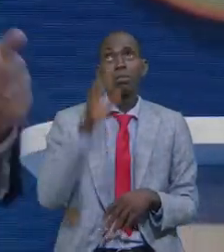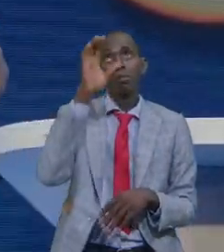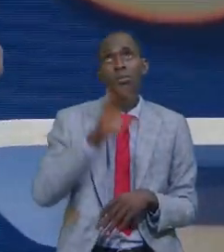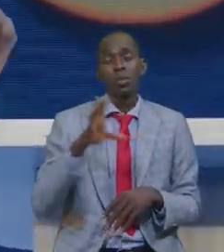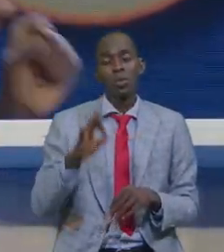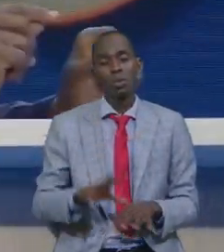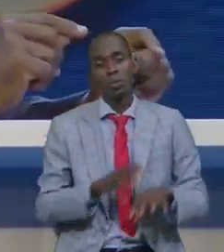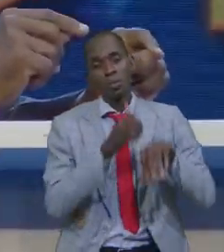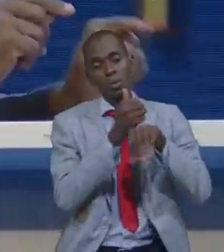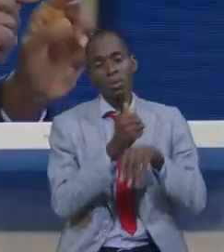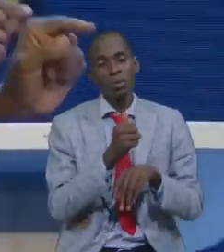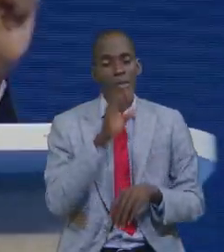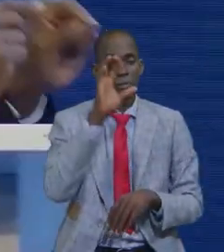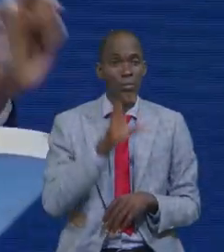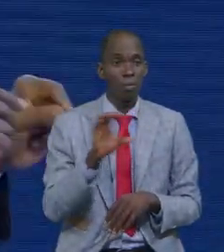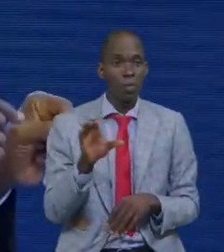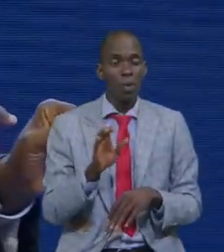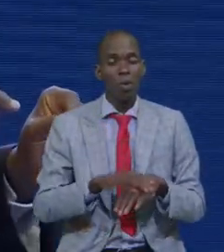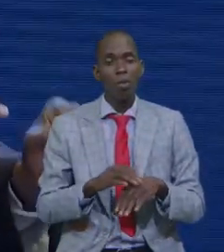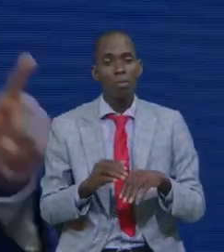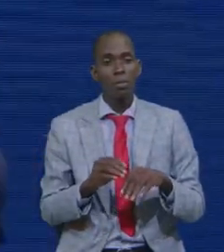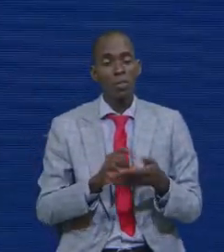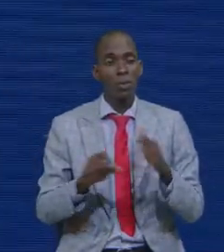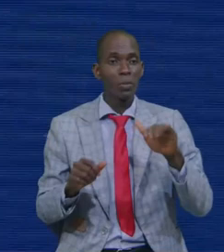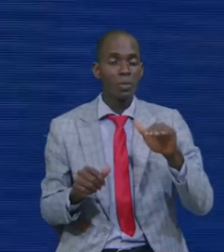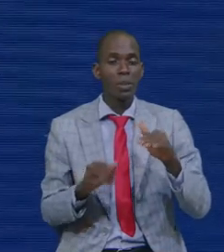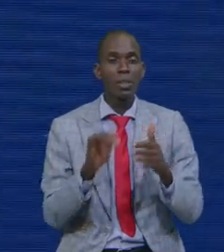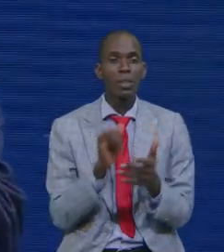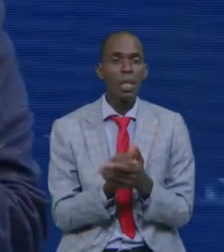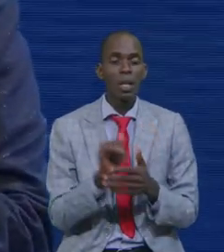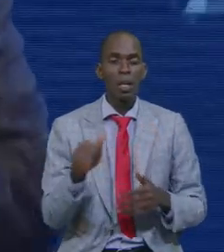15, that so that